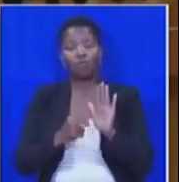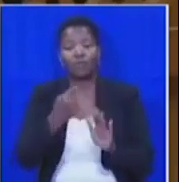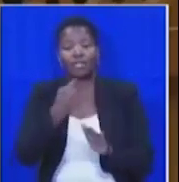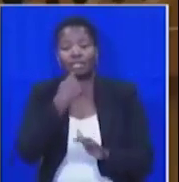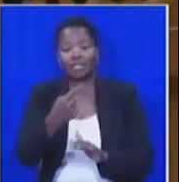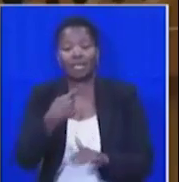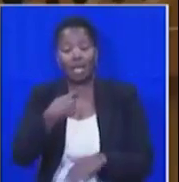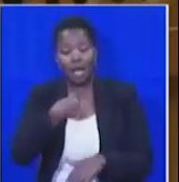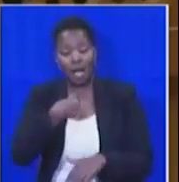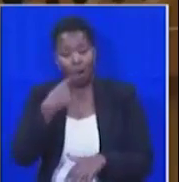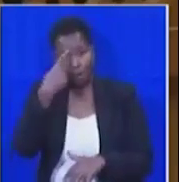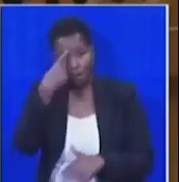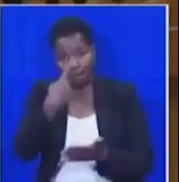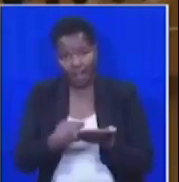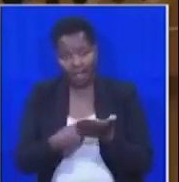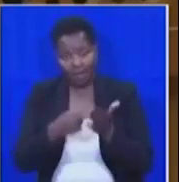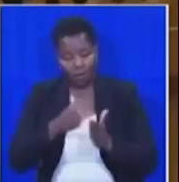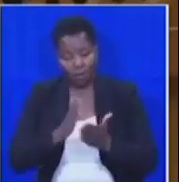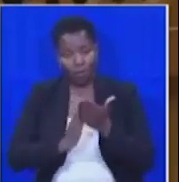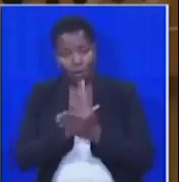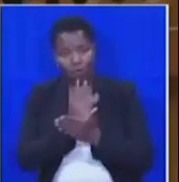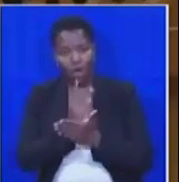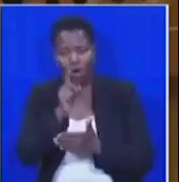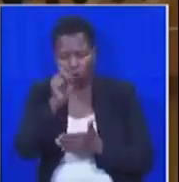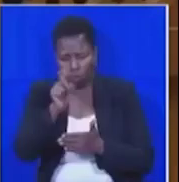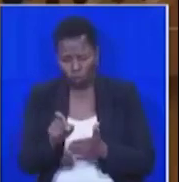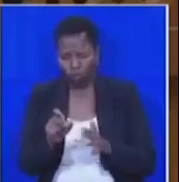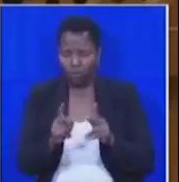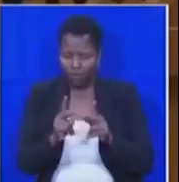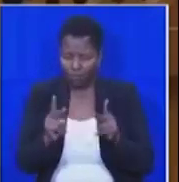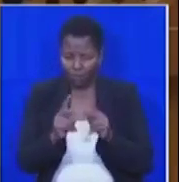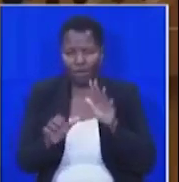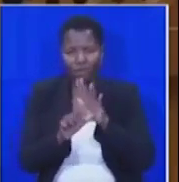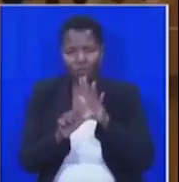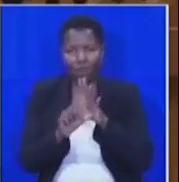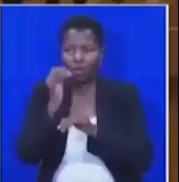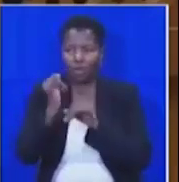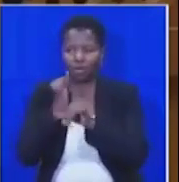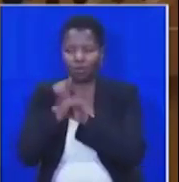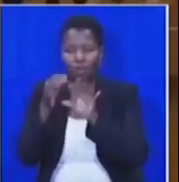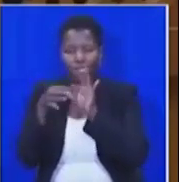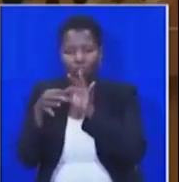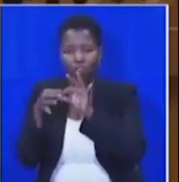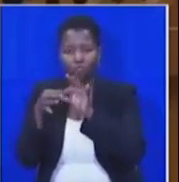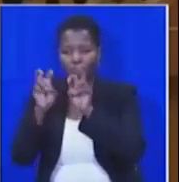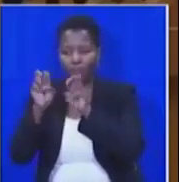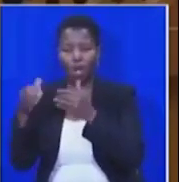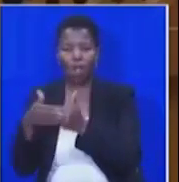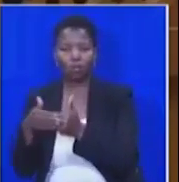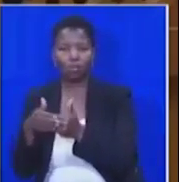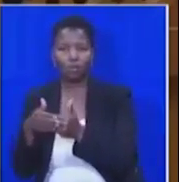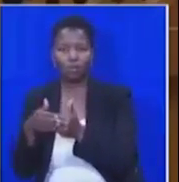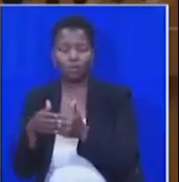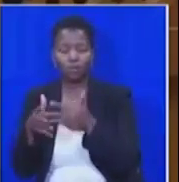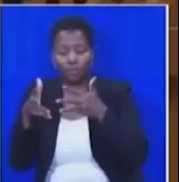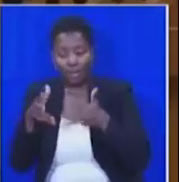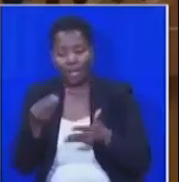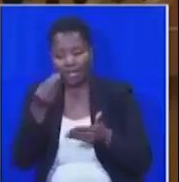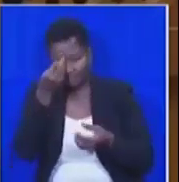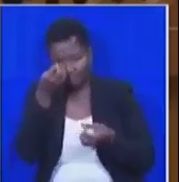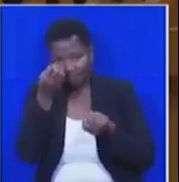that human rights should be the core pillar of international relations," unquote. Well, let me just tell you,